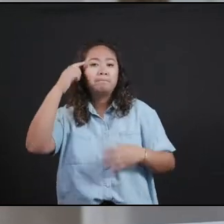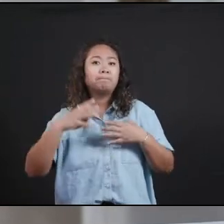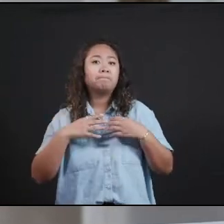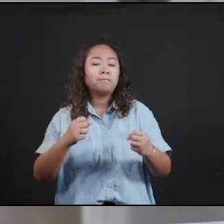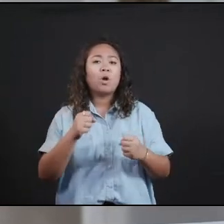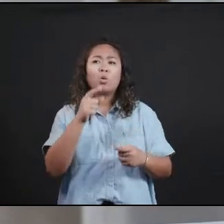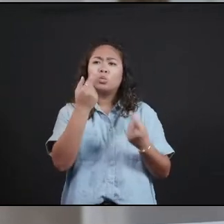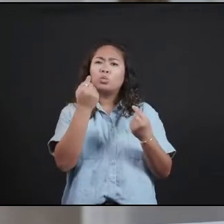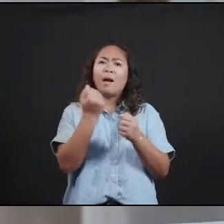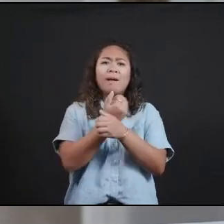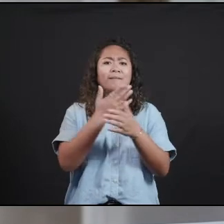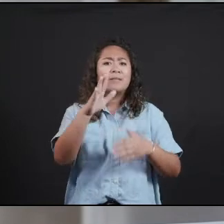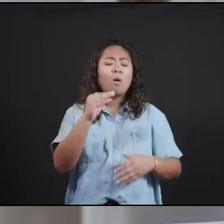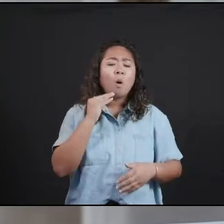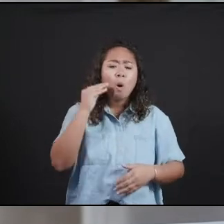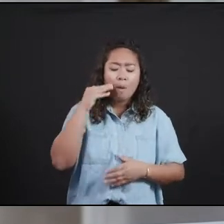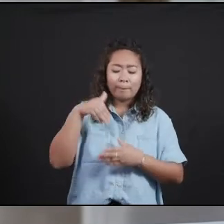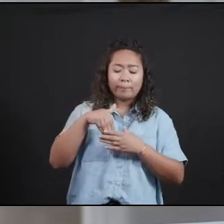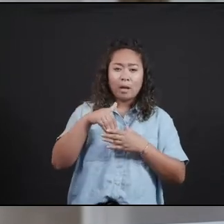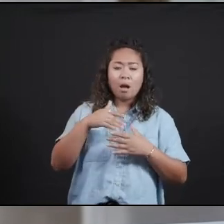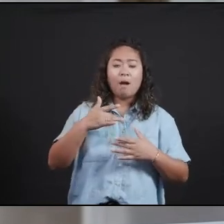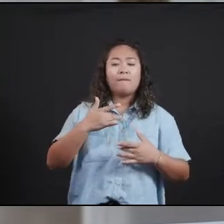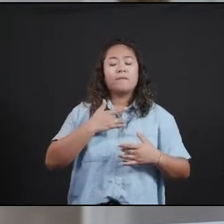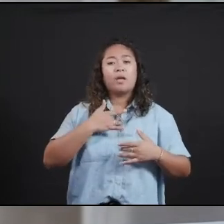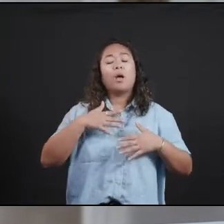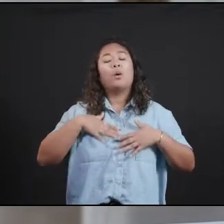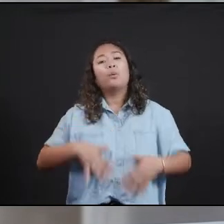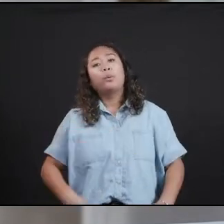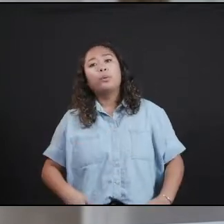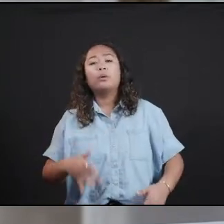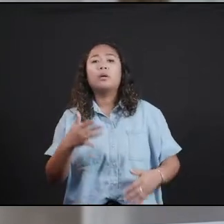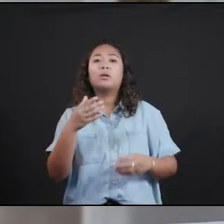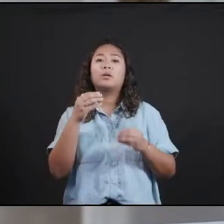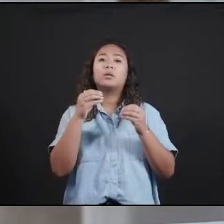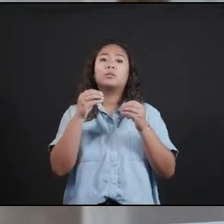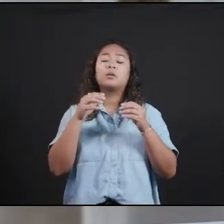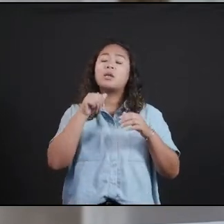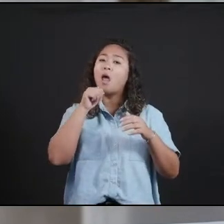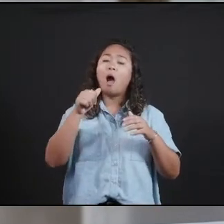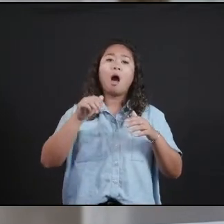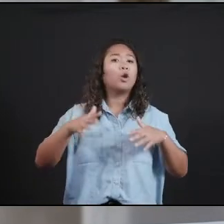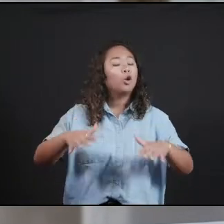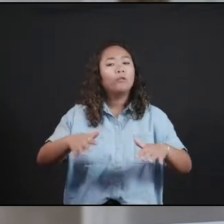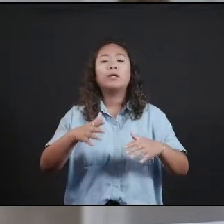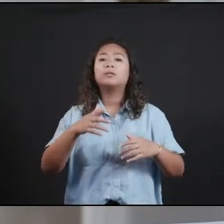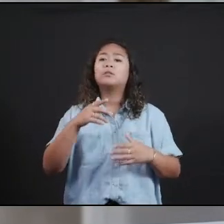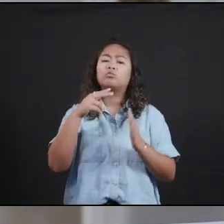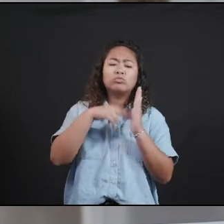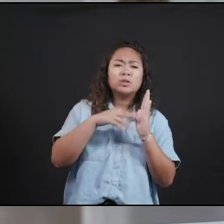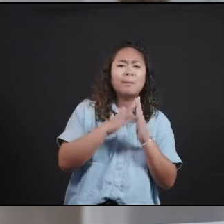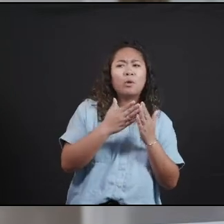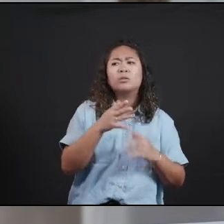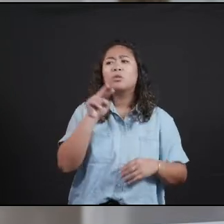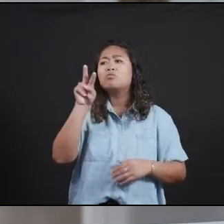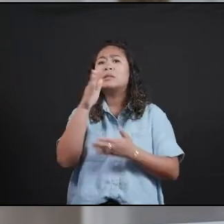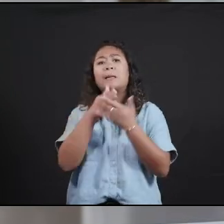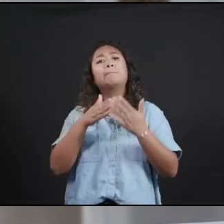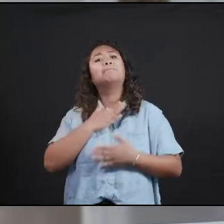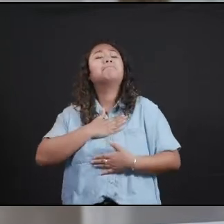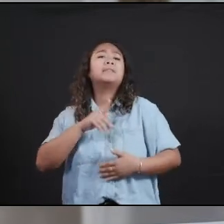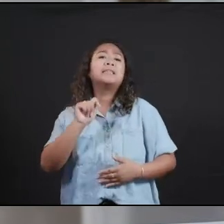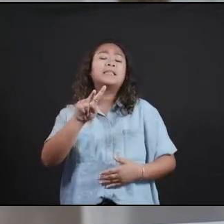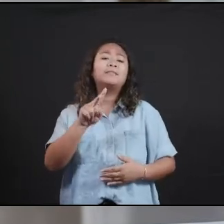by Congress, I think it was last week. So we're looking through that money and seeing how those availability of funds allow